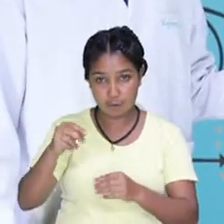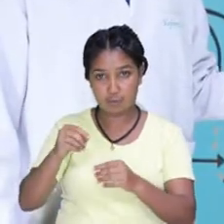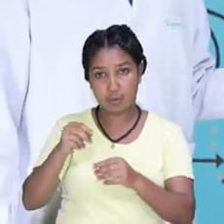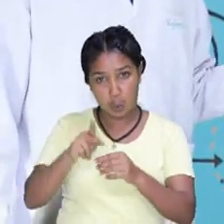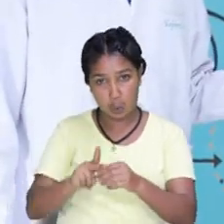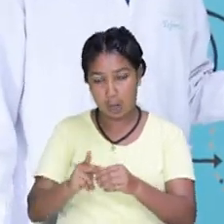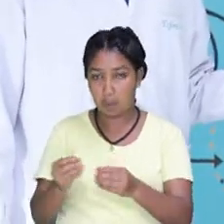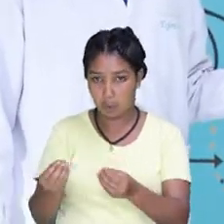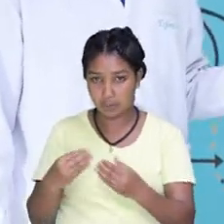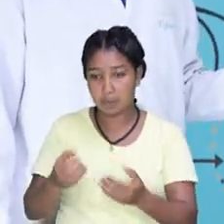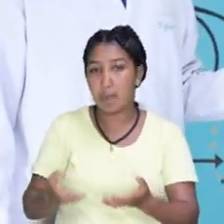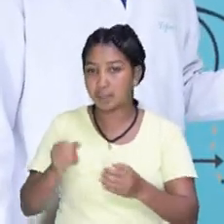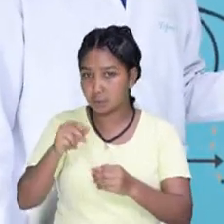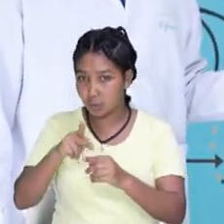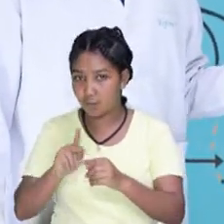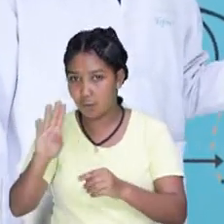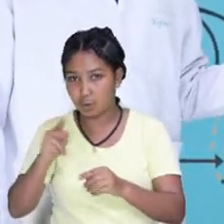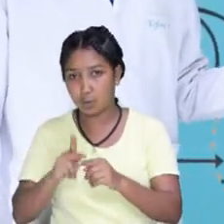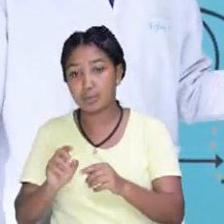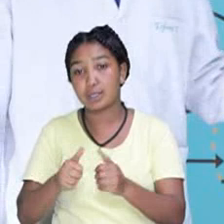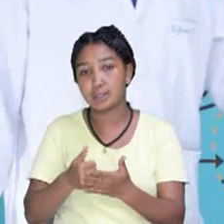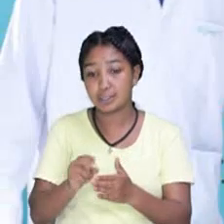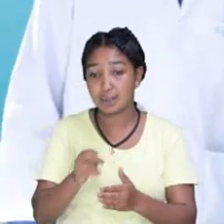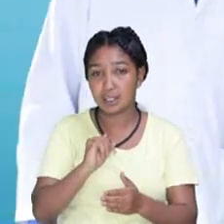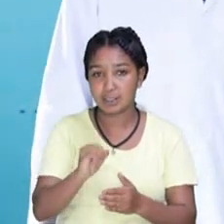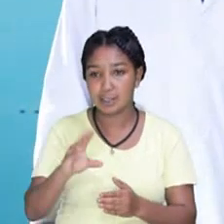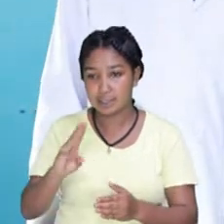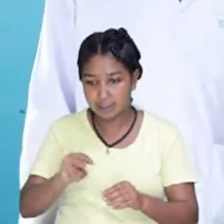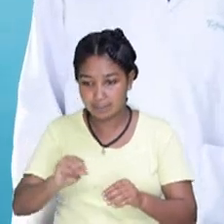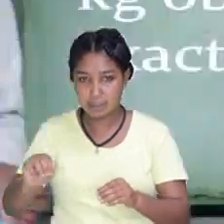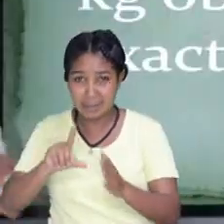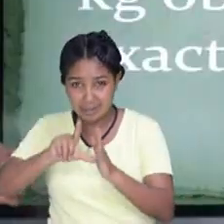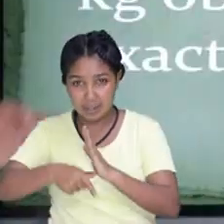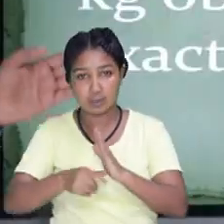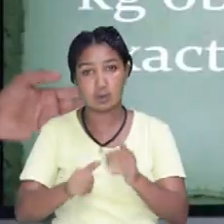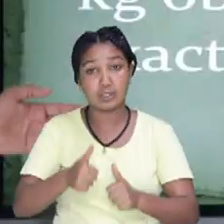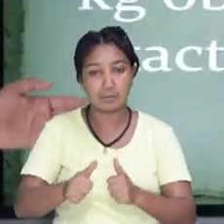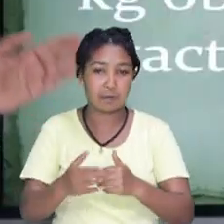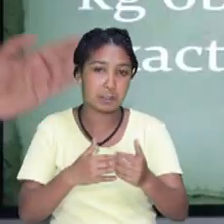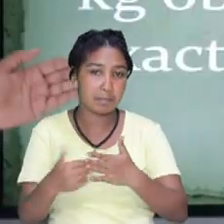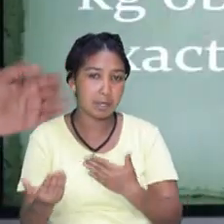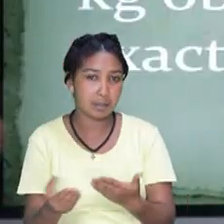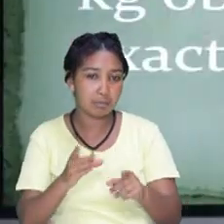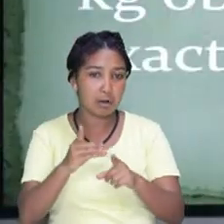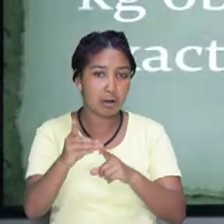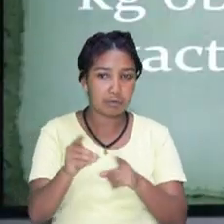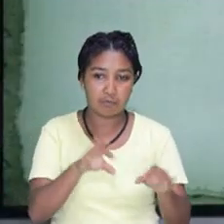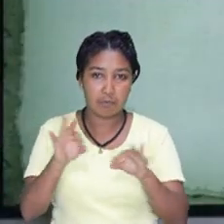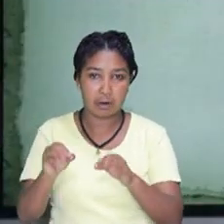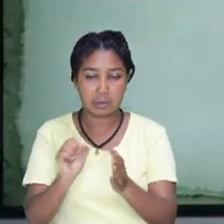kilogram object, the mass of the object is 4 kilogram, and its speed is 6 meters per second, which is very simple and direct